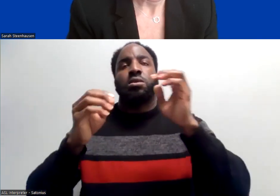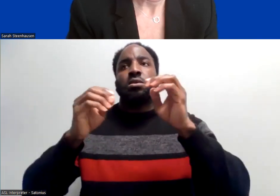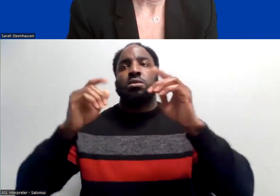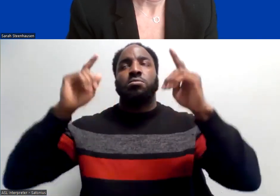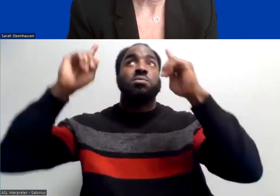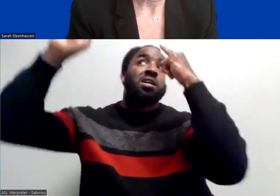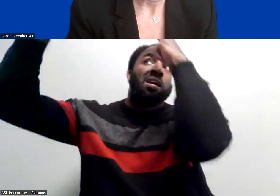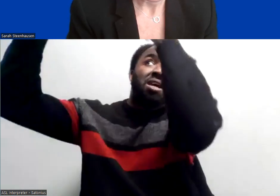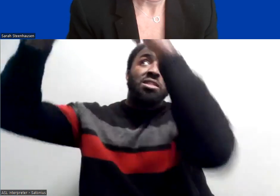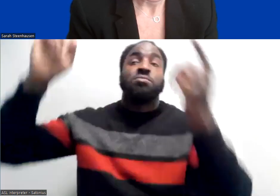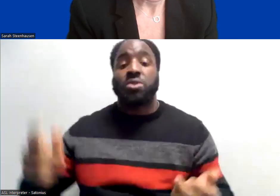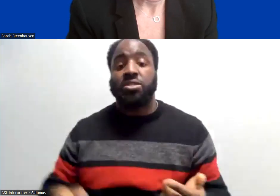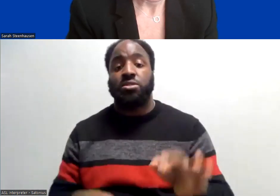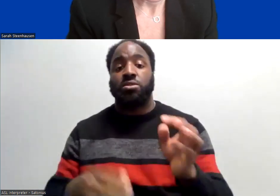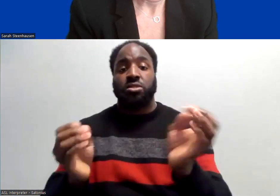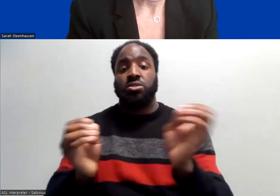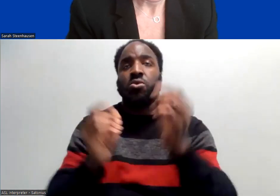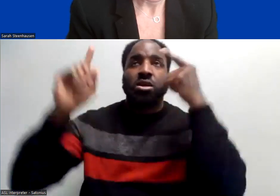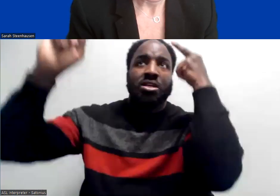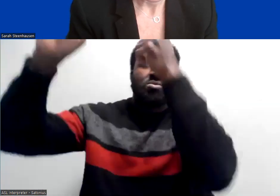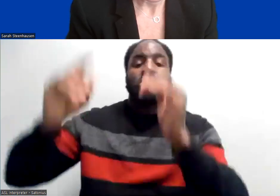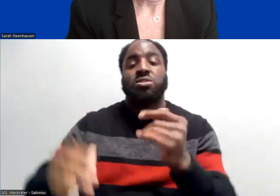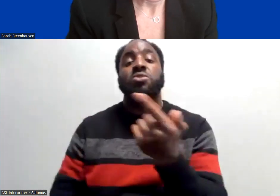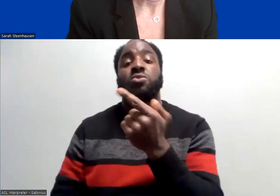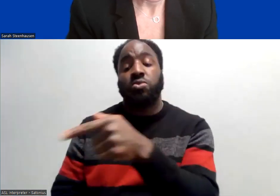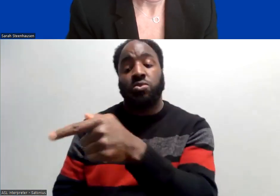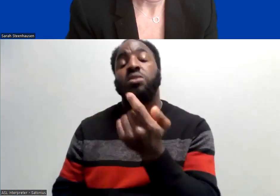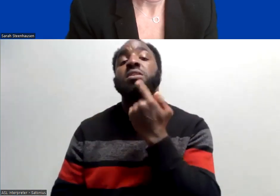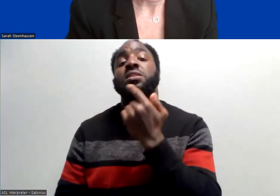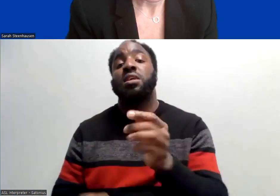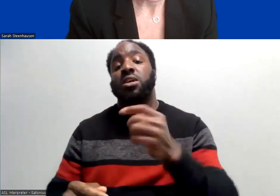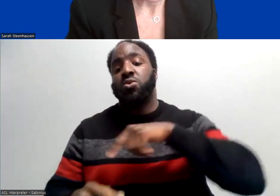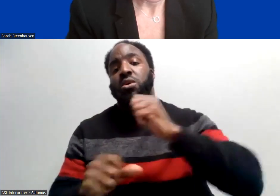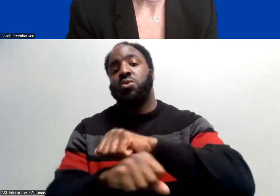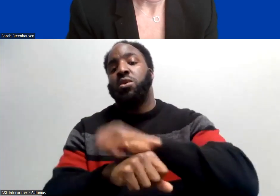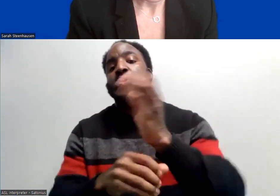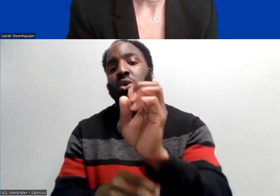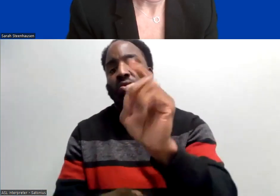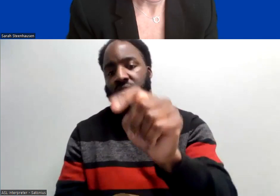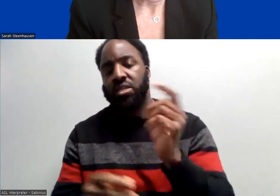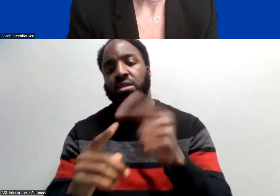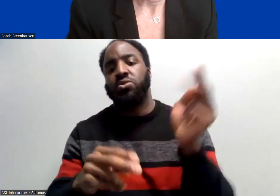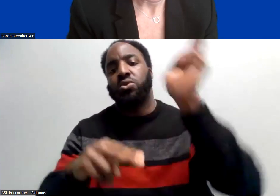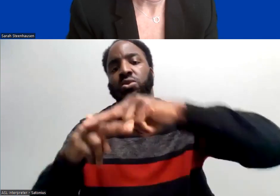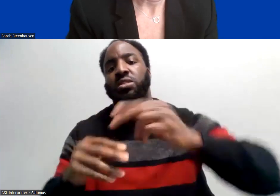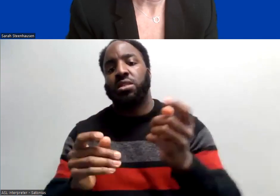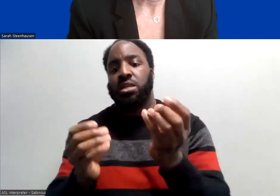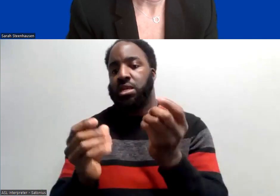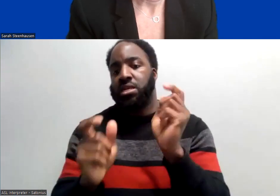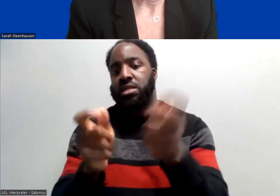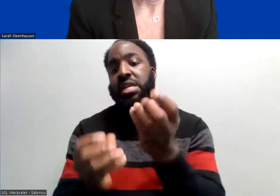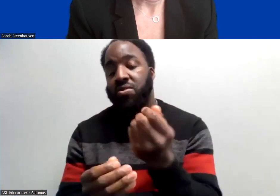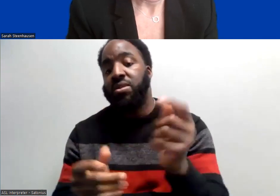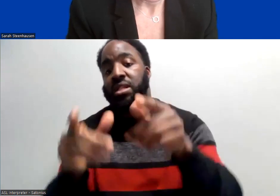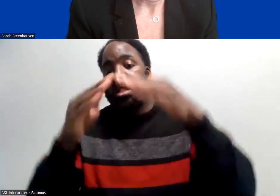were mentioning, Susan. It was more aspirational. It said that we'd be working over time to increase those grant levels all the way up to the federal